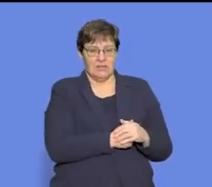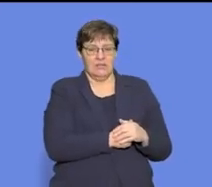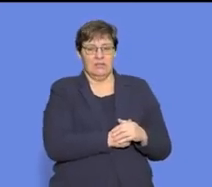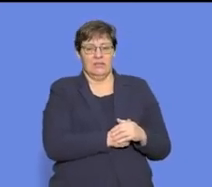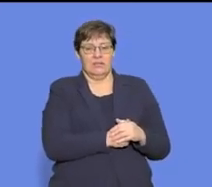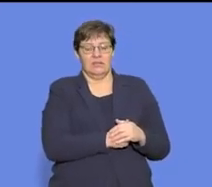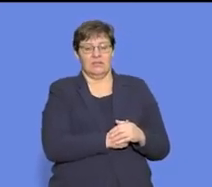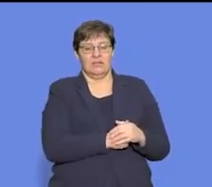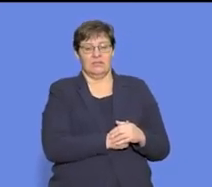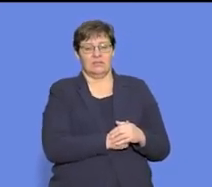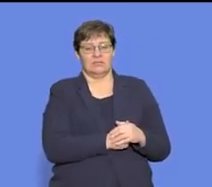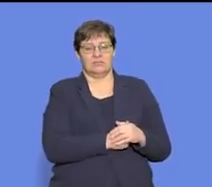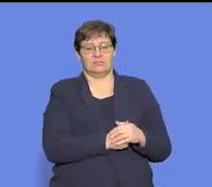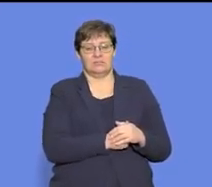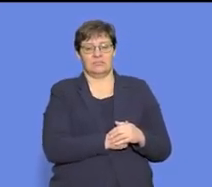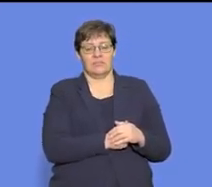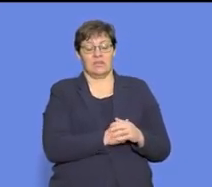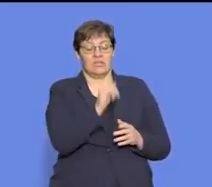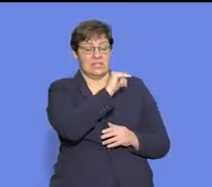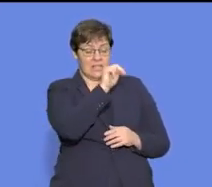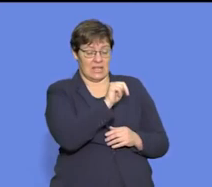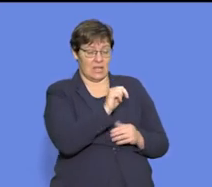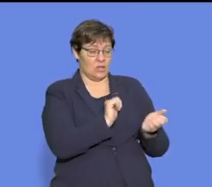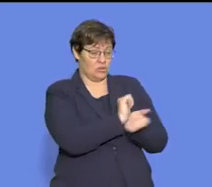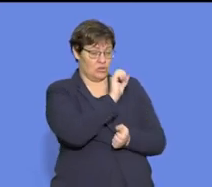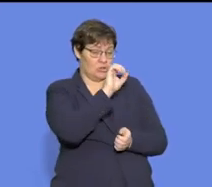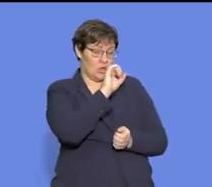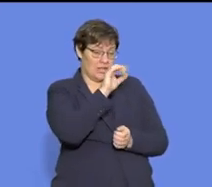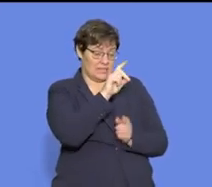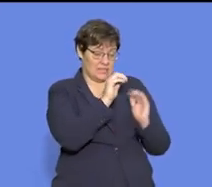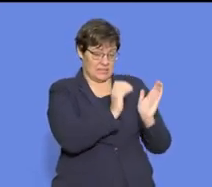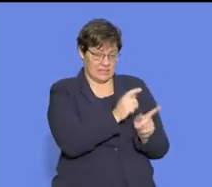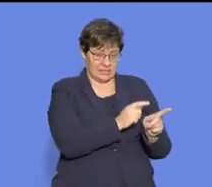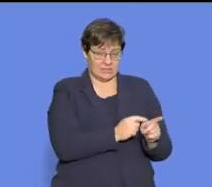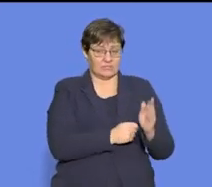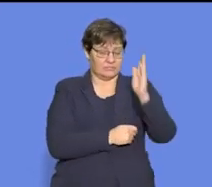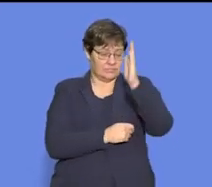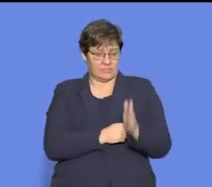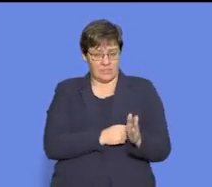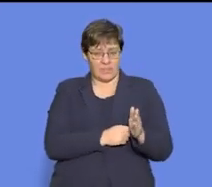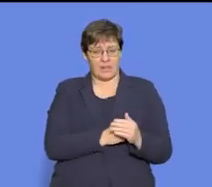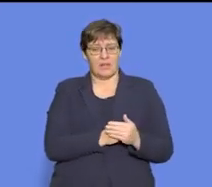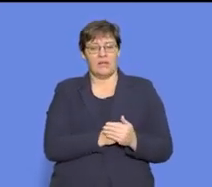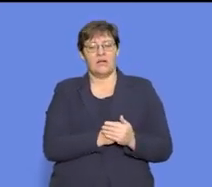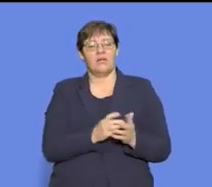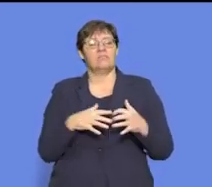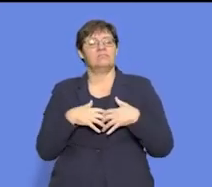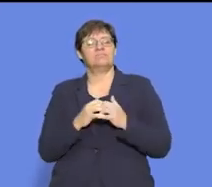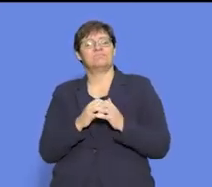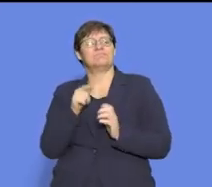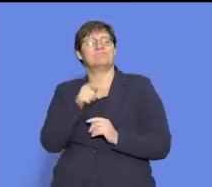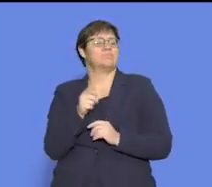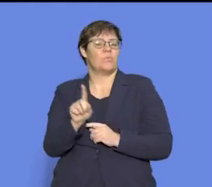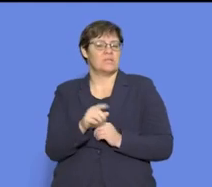zinc solid. Now, we're then going to put a line, vertical line, and we're going to say, what are